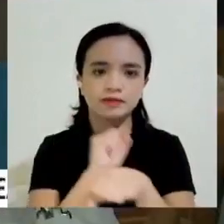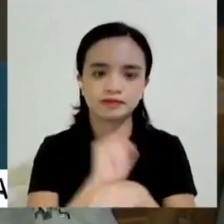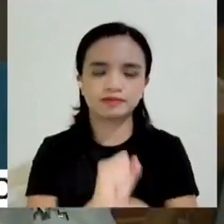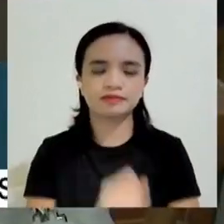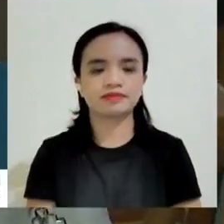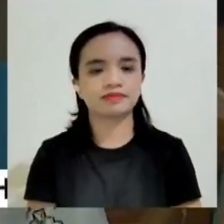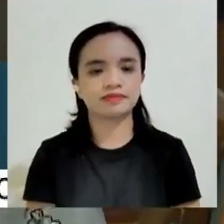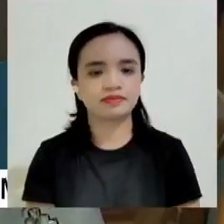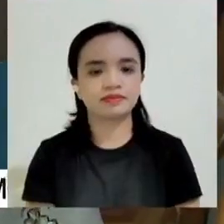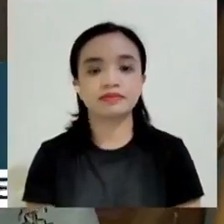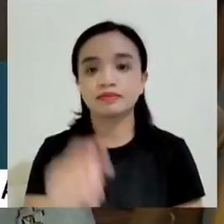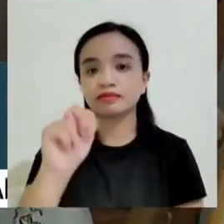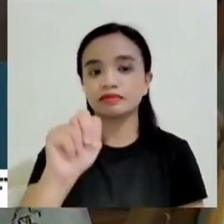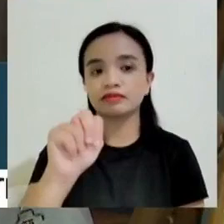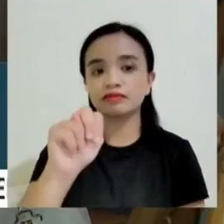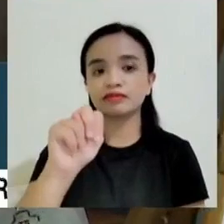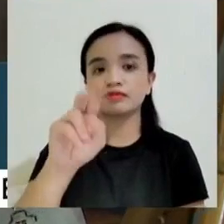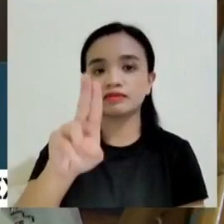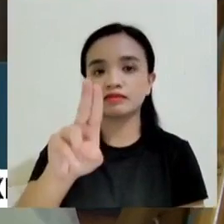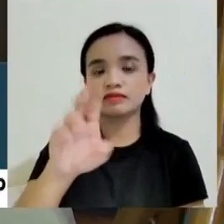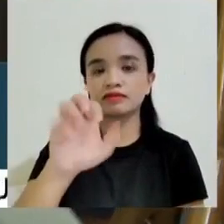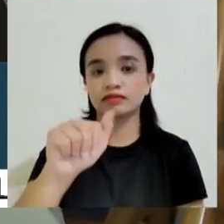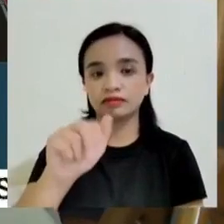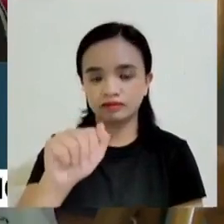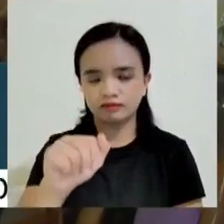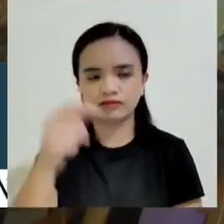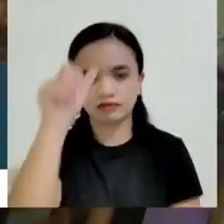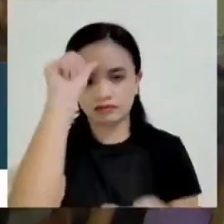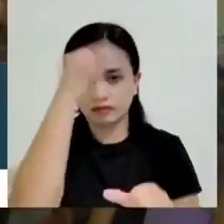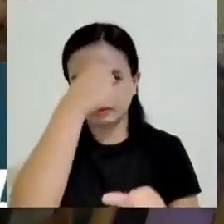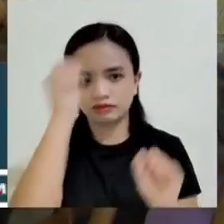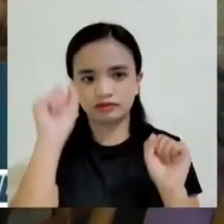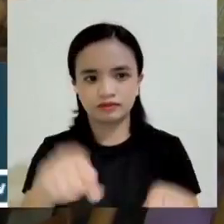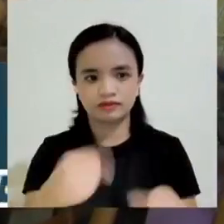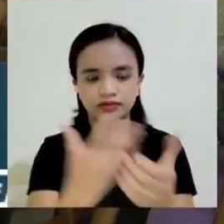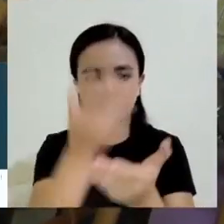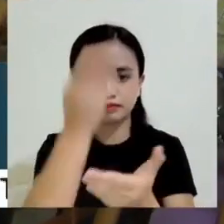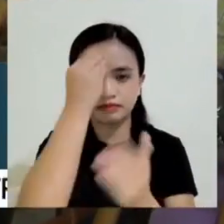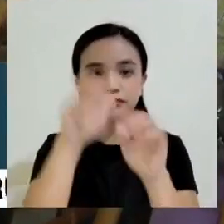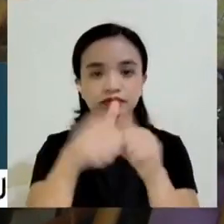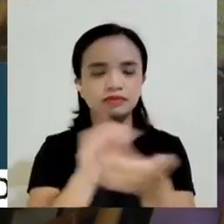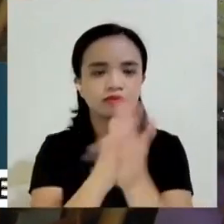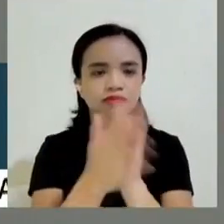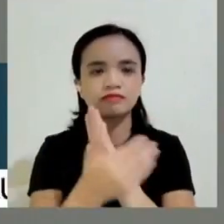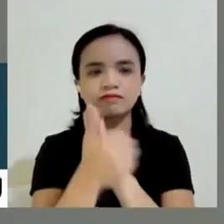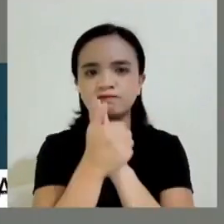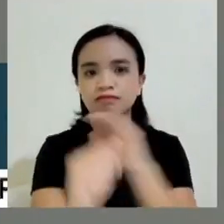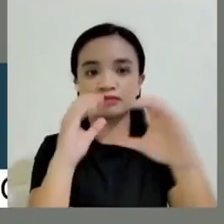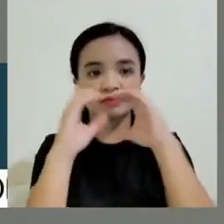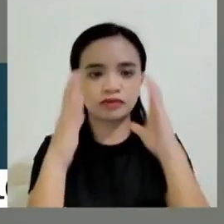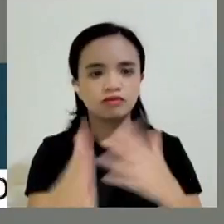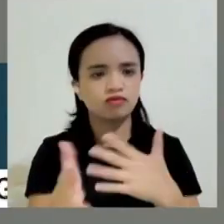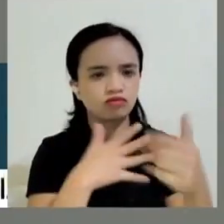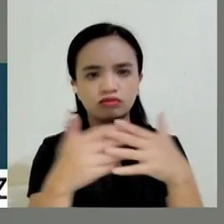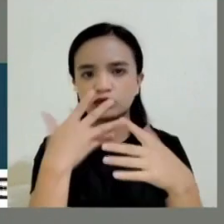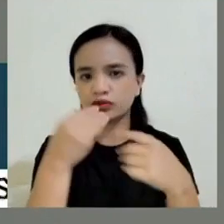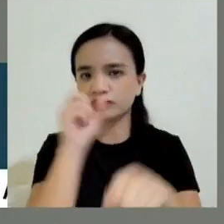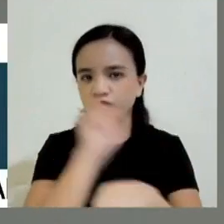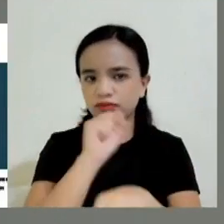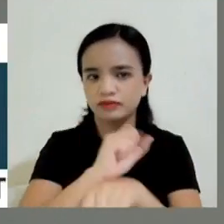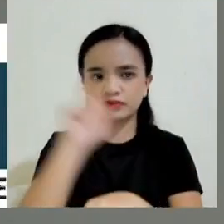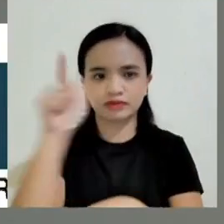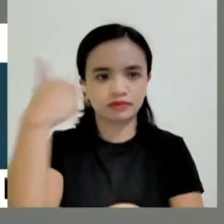practitioners can learn a thing or two about being a better communicator, whether those who are in government. During my term as